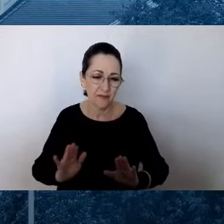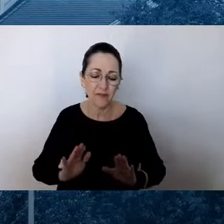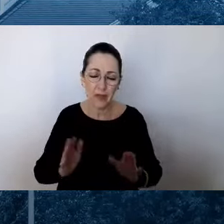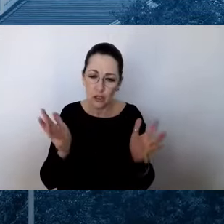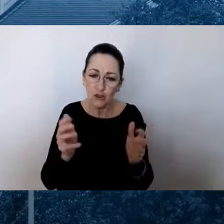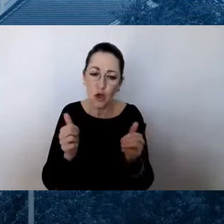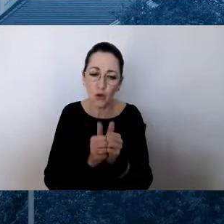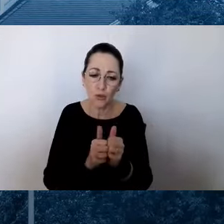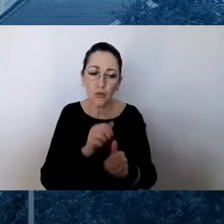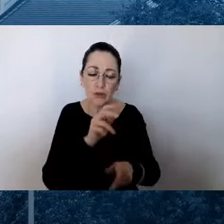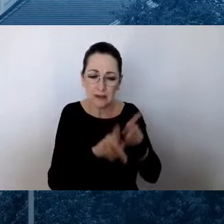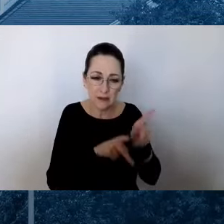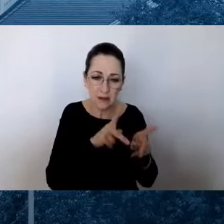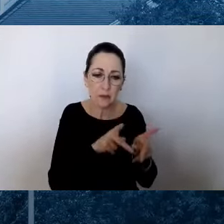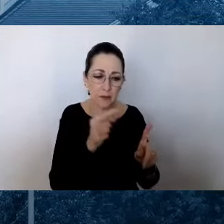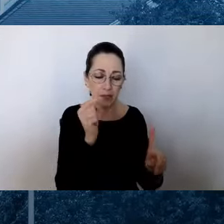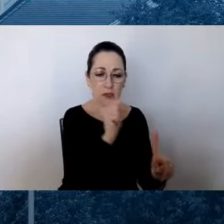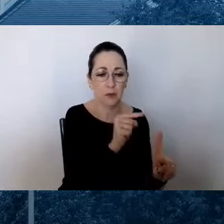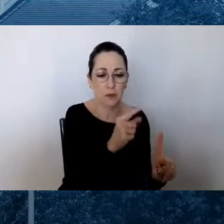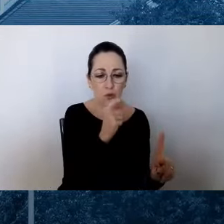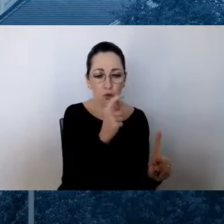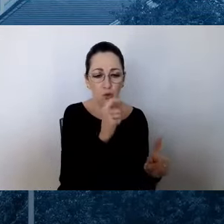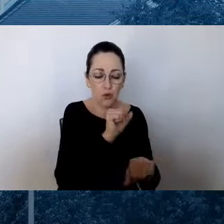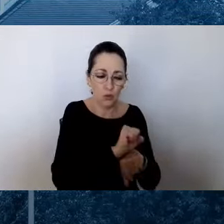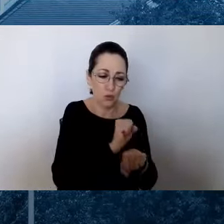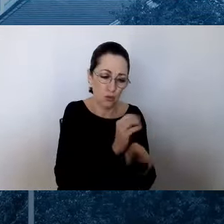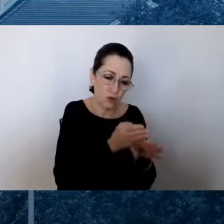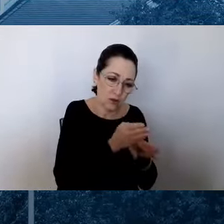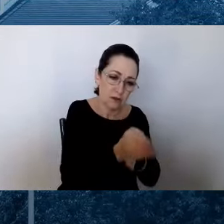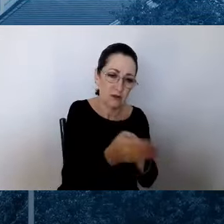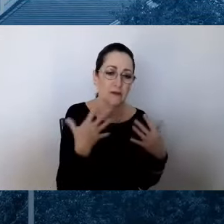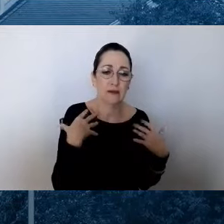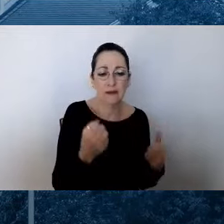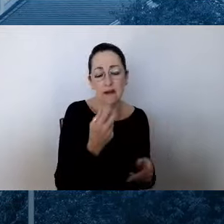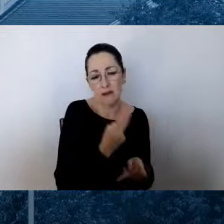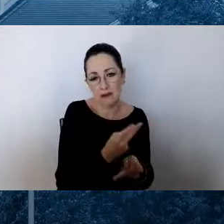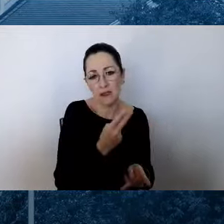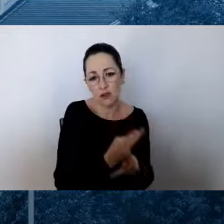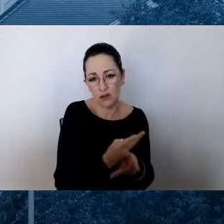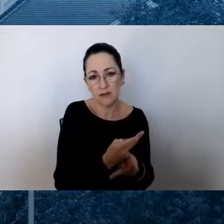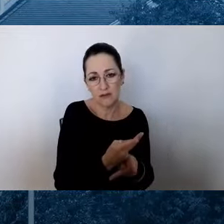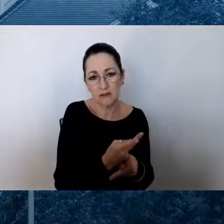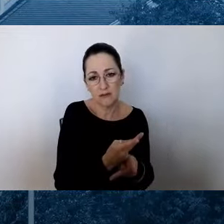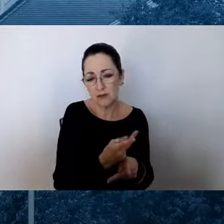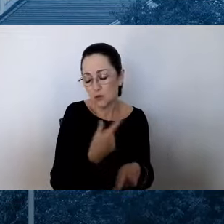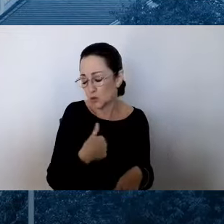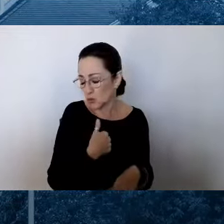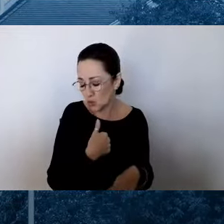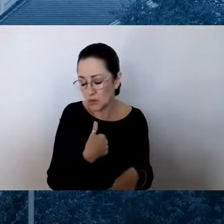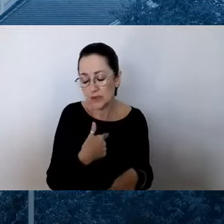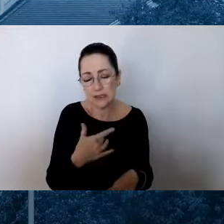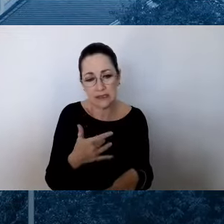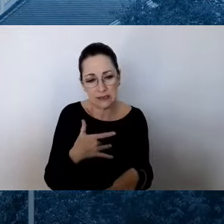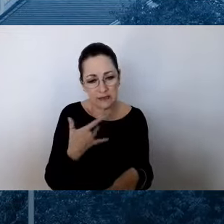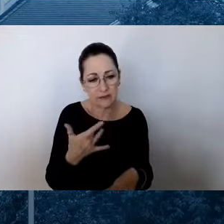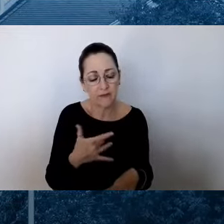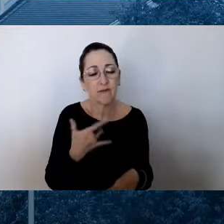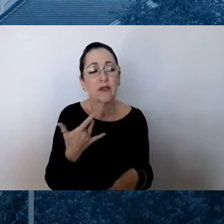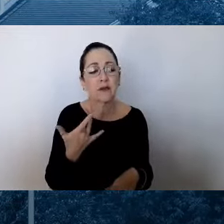At the end of the day, we believe so strongly that the pros of getting this